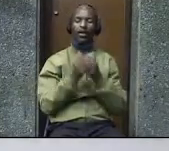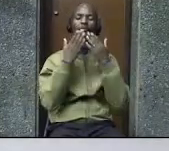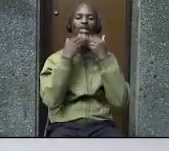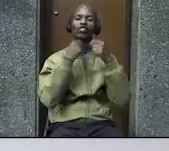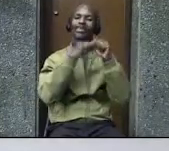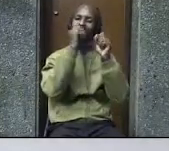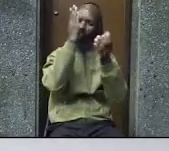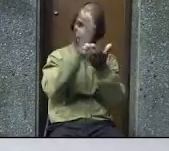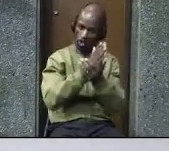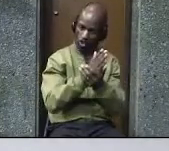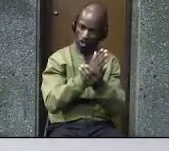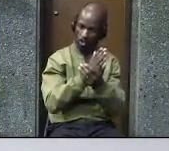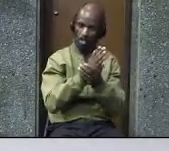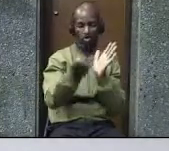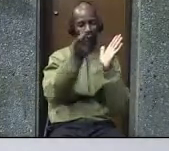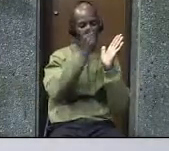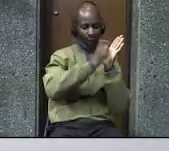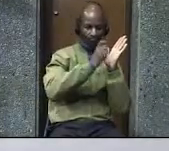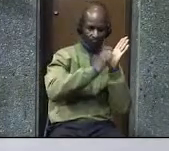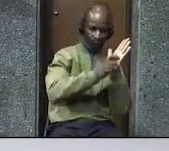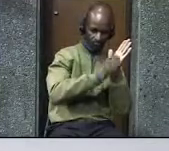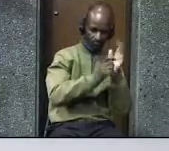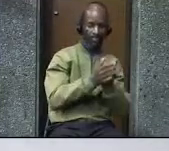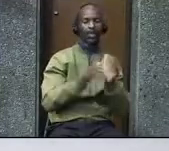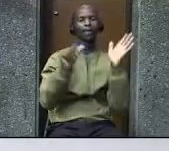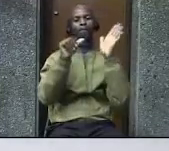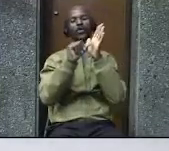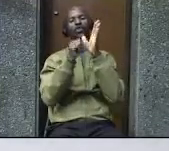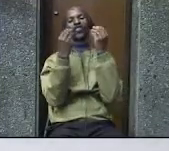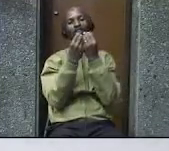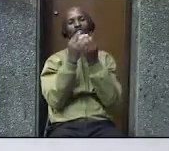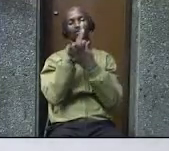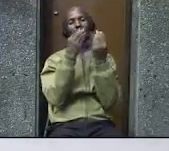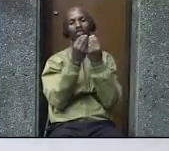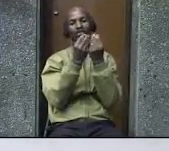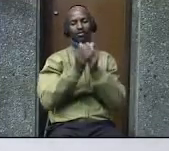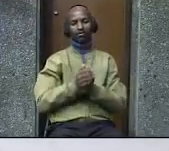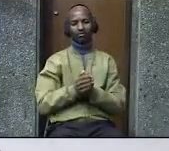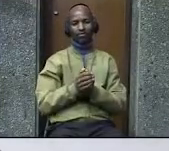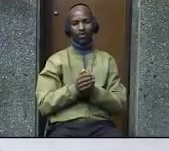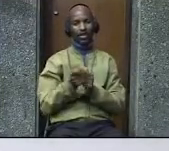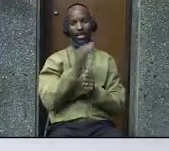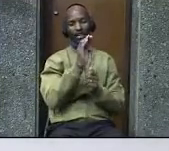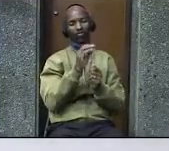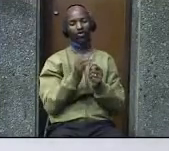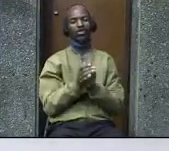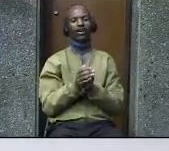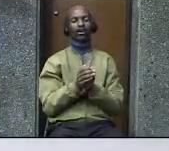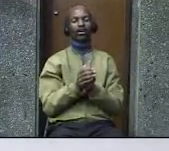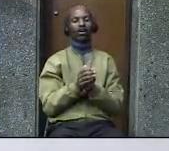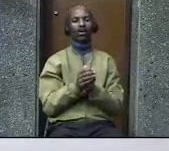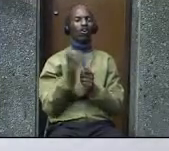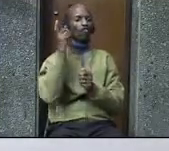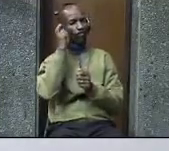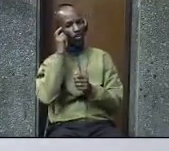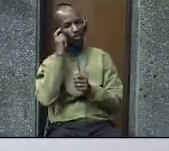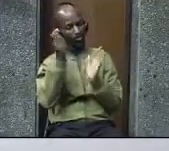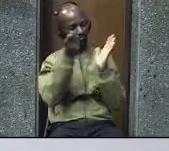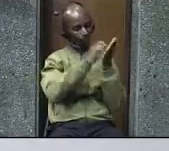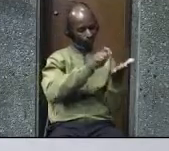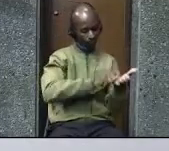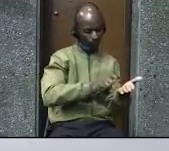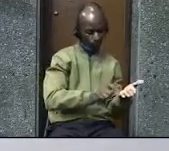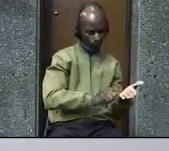please make sure that you have written your points on something, whether on a phone, on a piece of